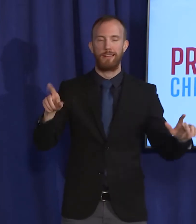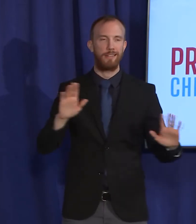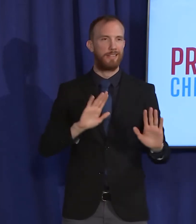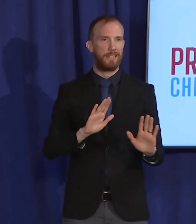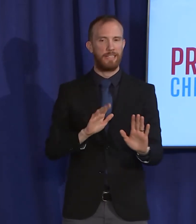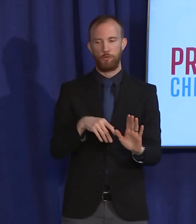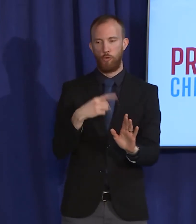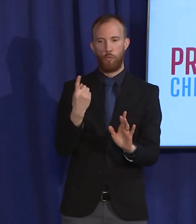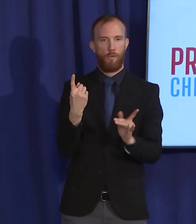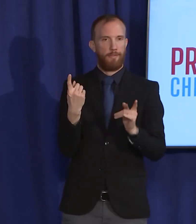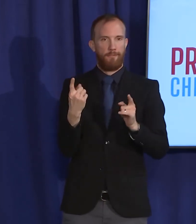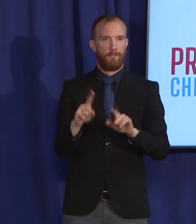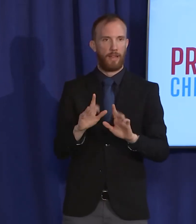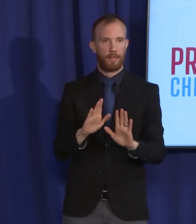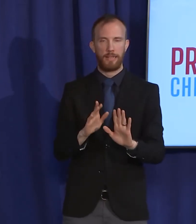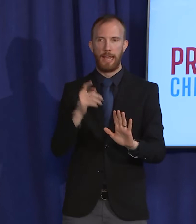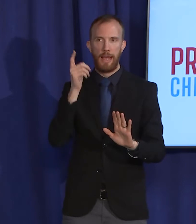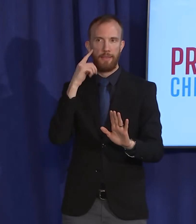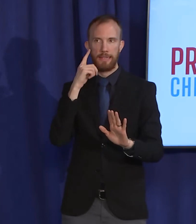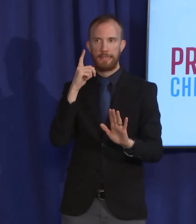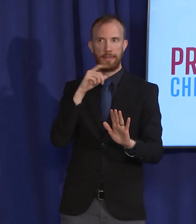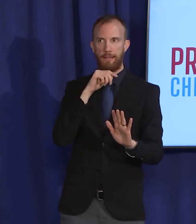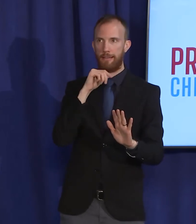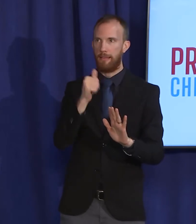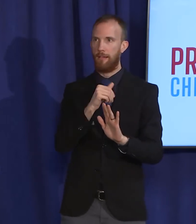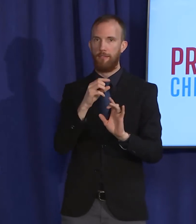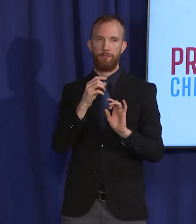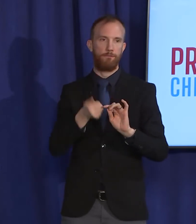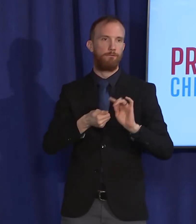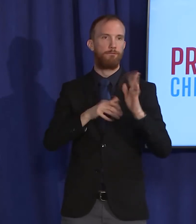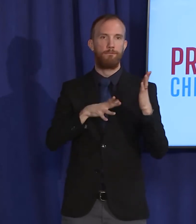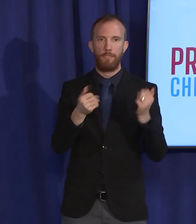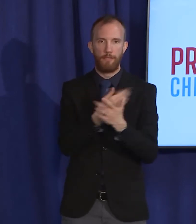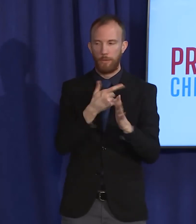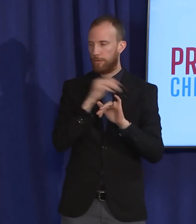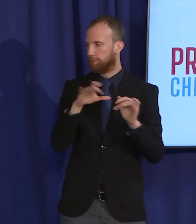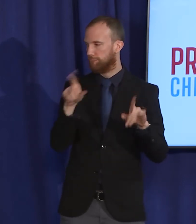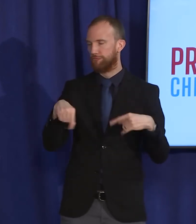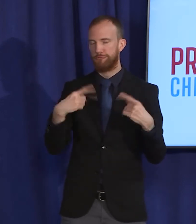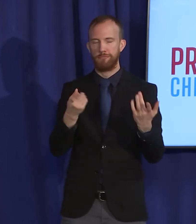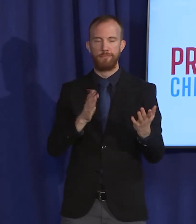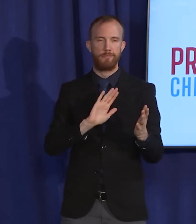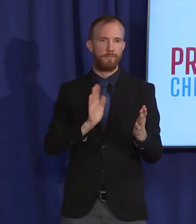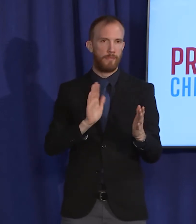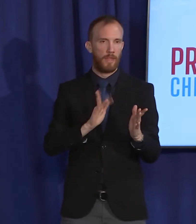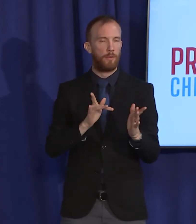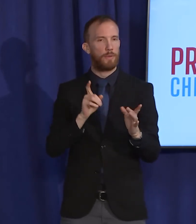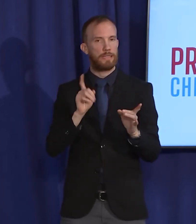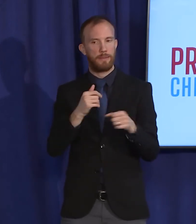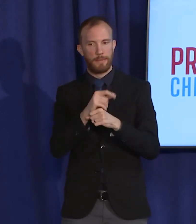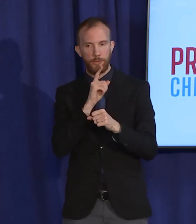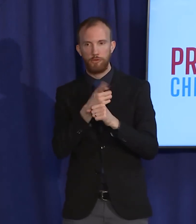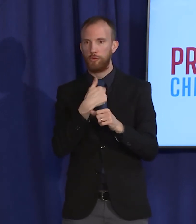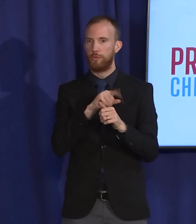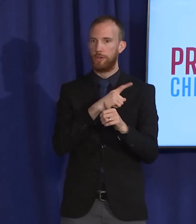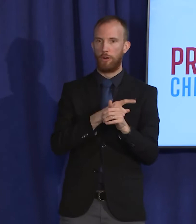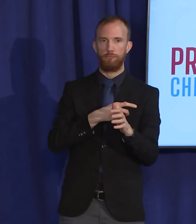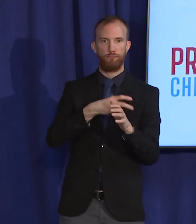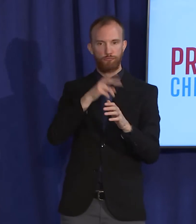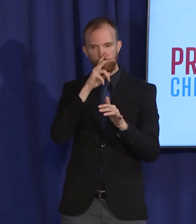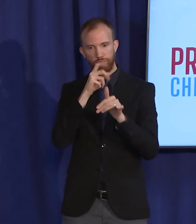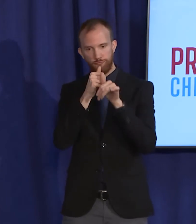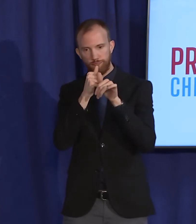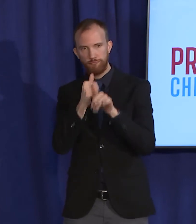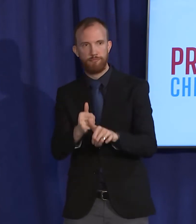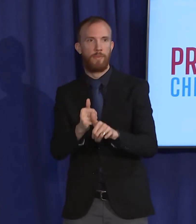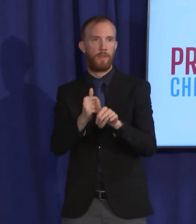hard work that we put in to make sure that this is a distribution process that really begins and ends